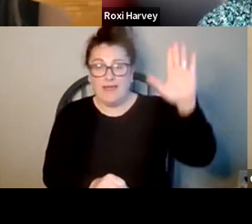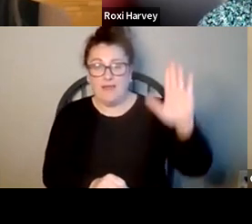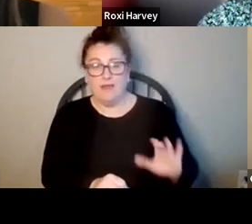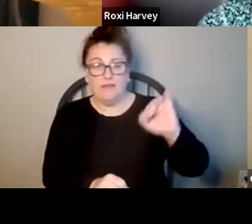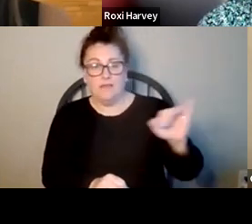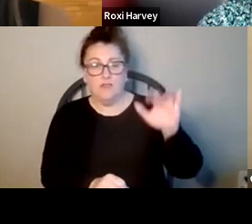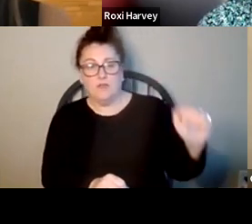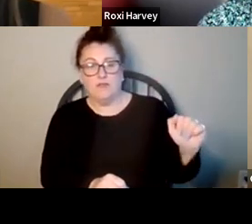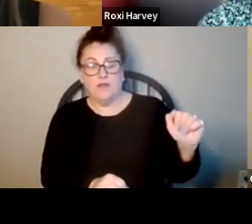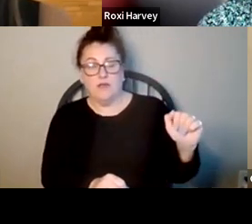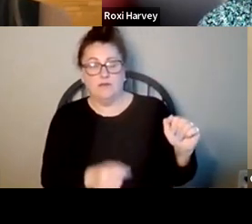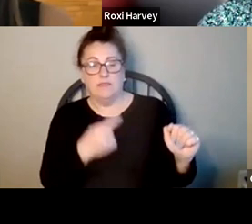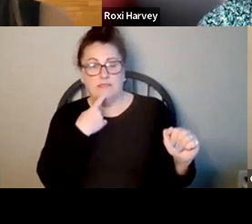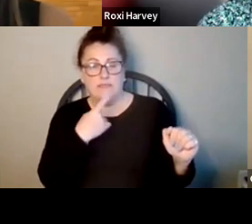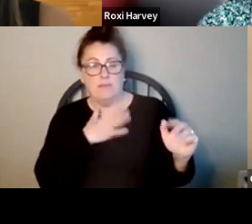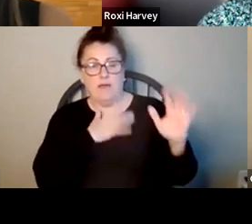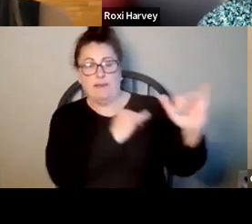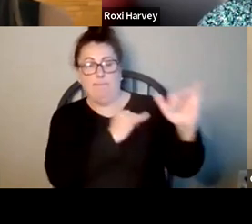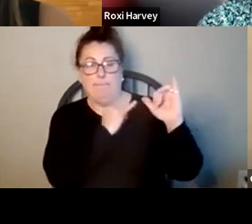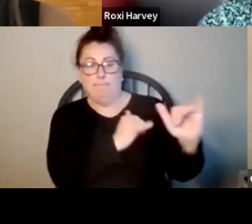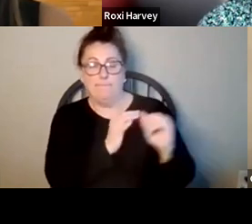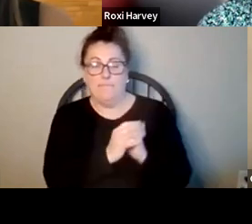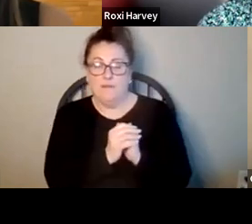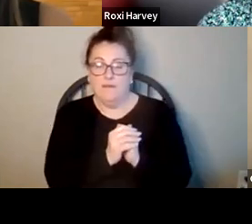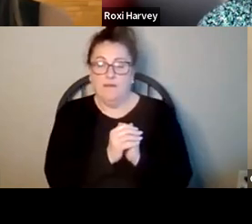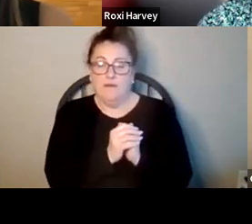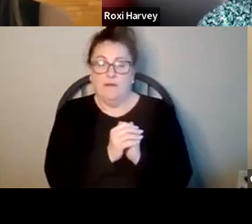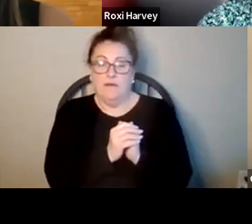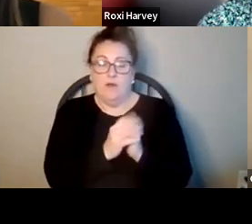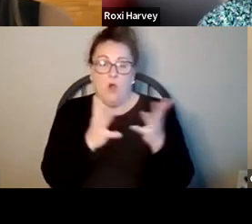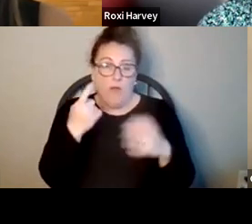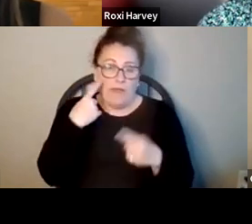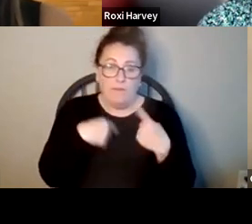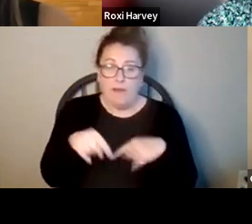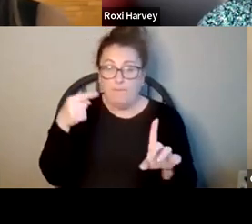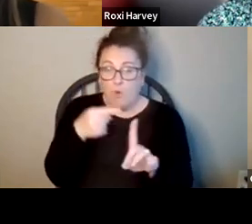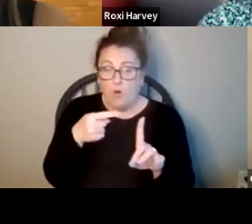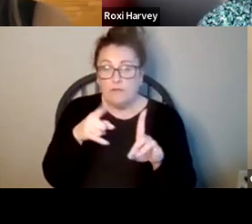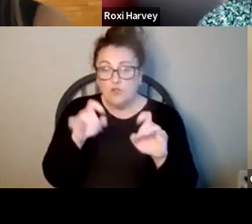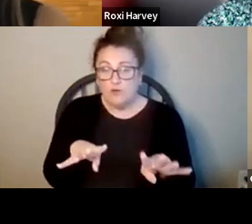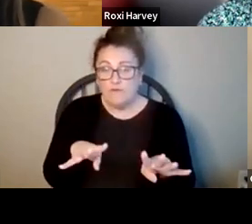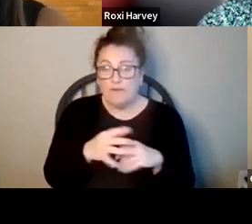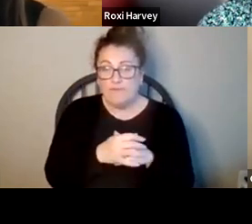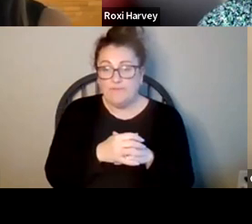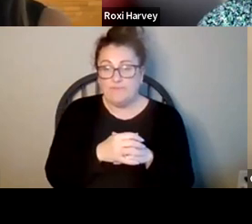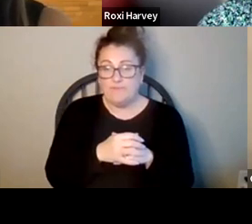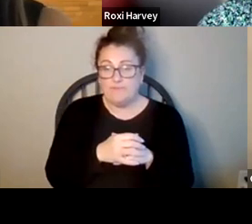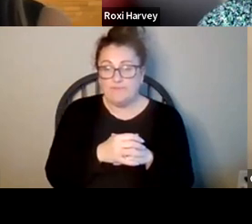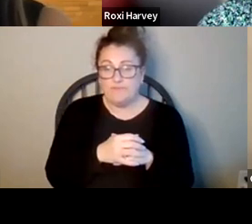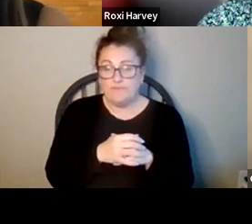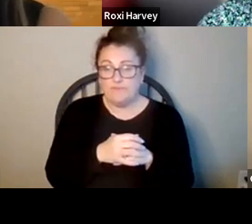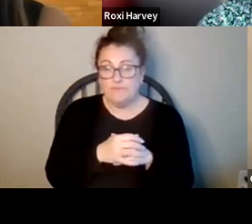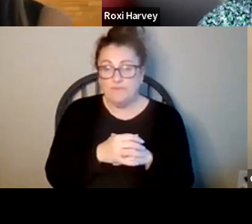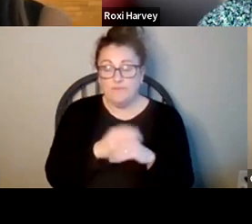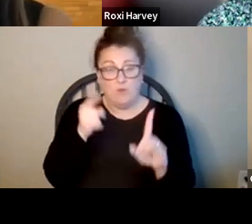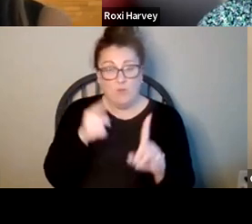said exactly what I was going to say was, I think really we want to think about the purpose of the survey, and the purpose, as I've understood it,